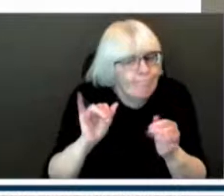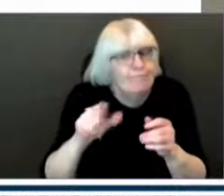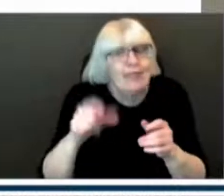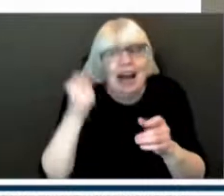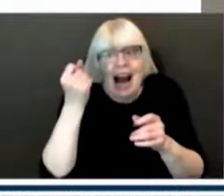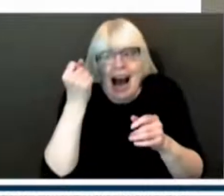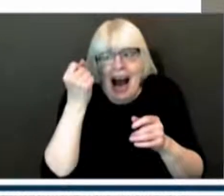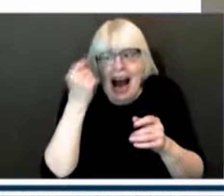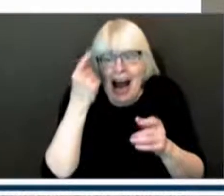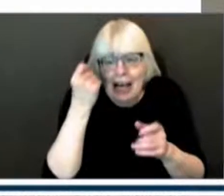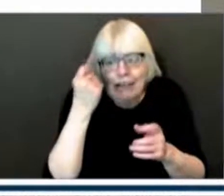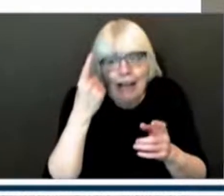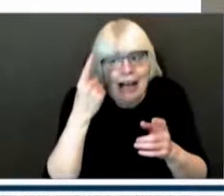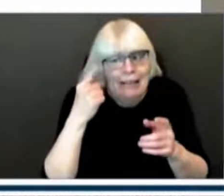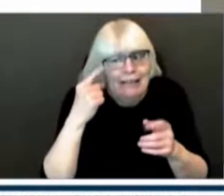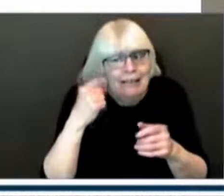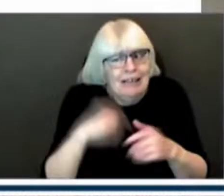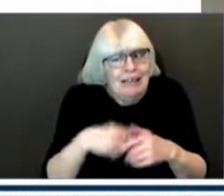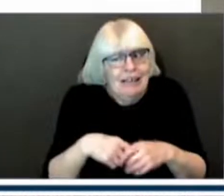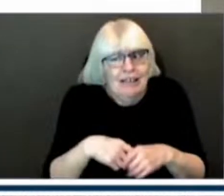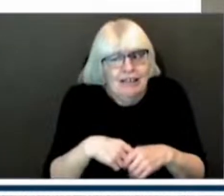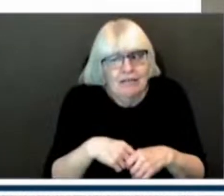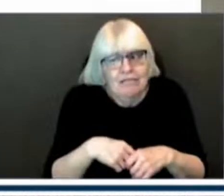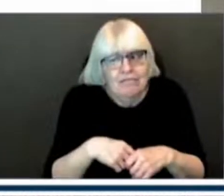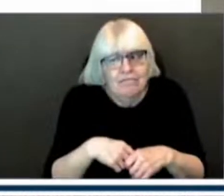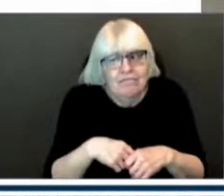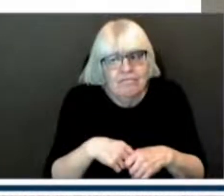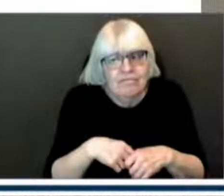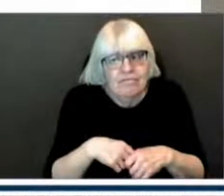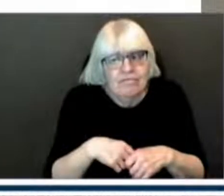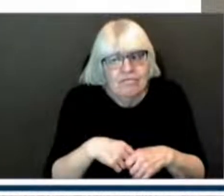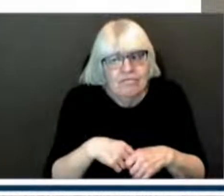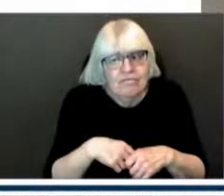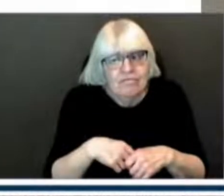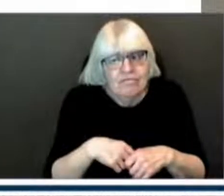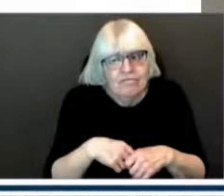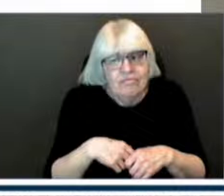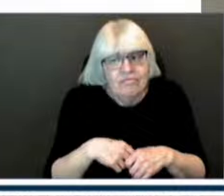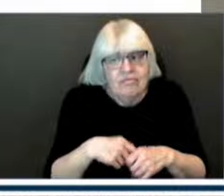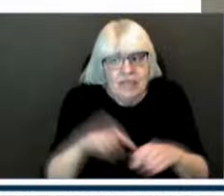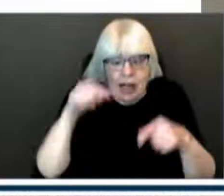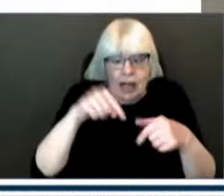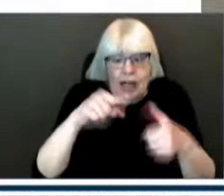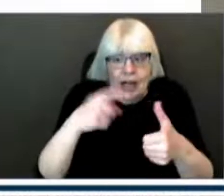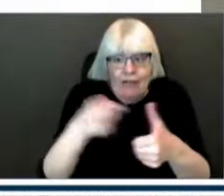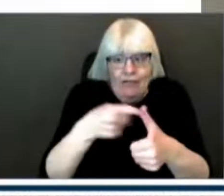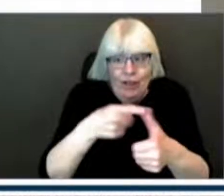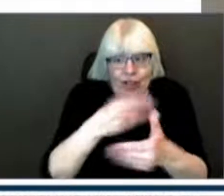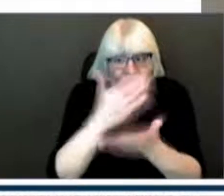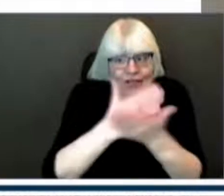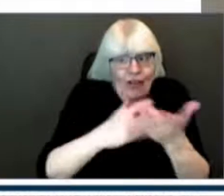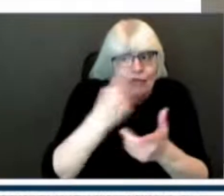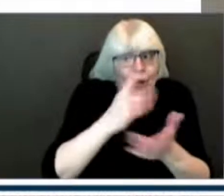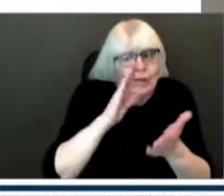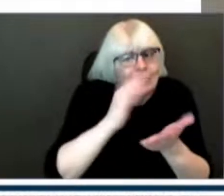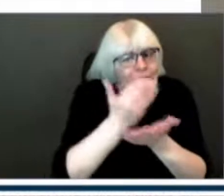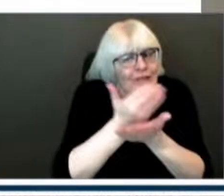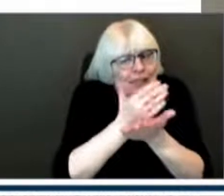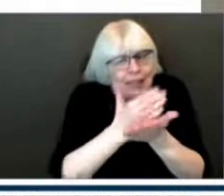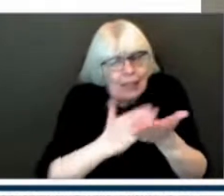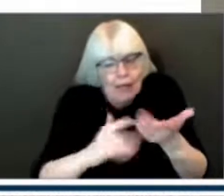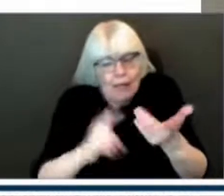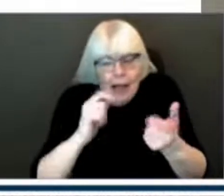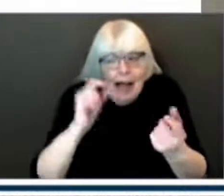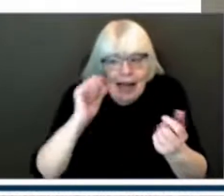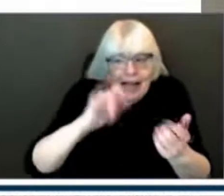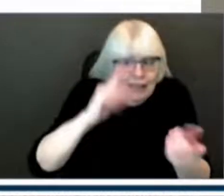this reopening, because we have to remain cautious that our system is already at maximum capacity. And so as